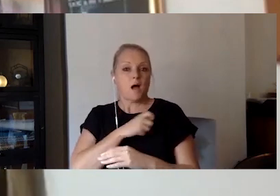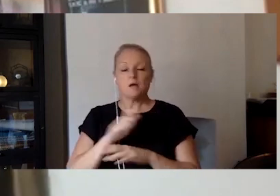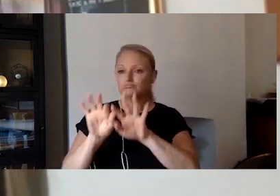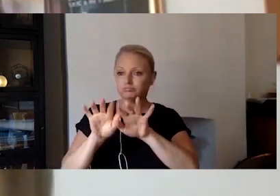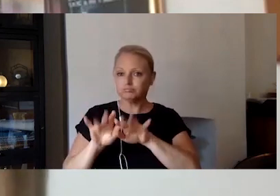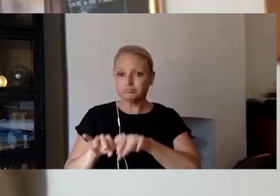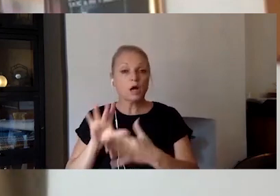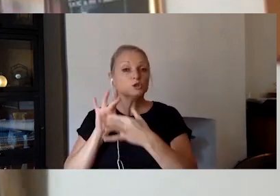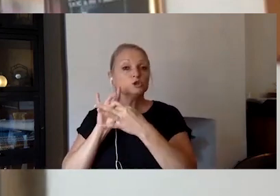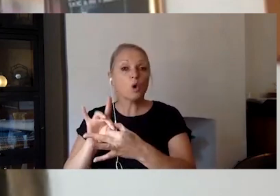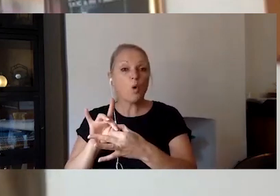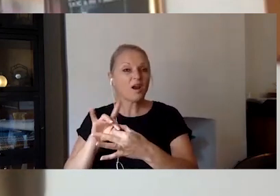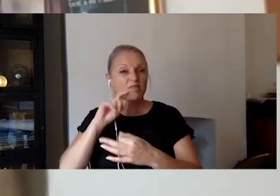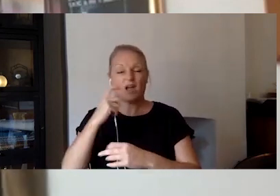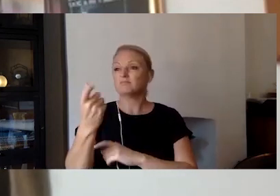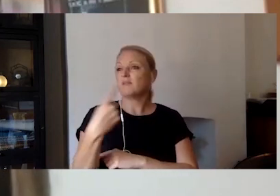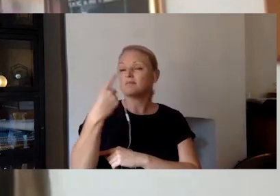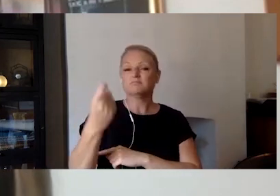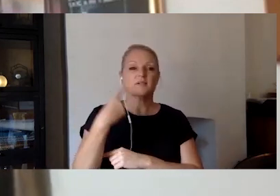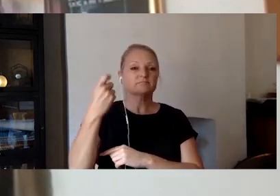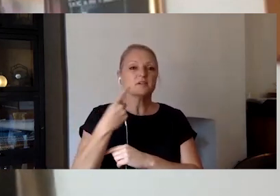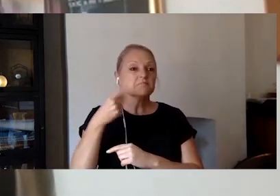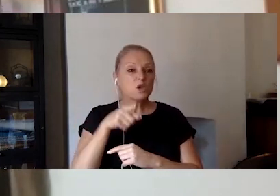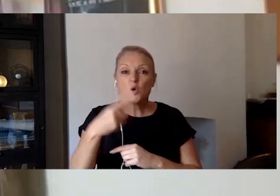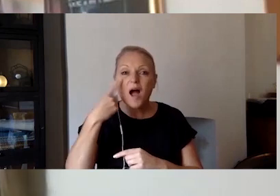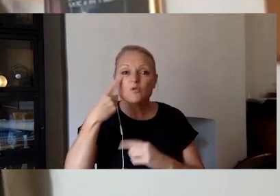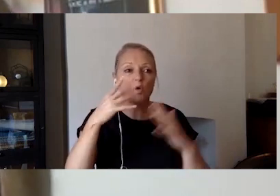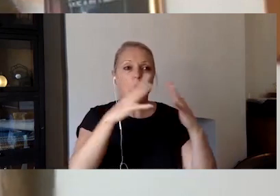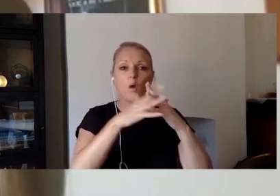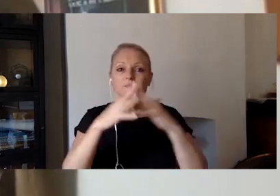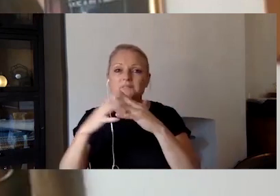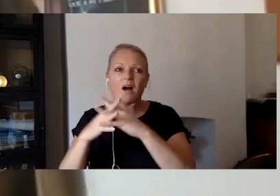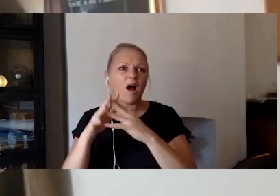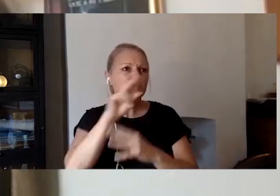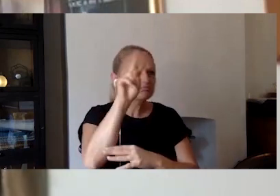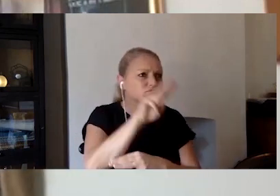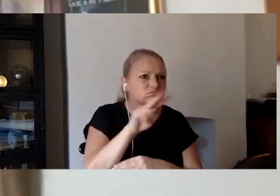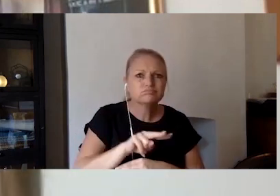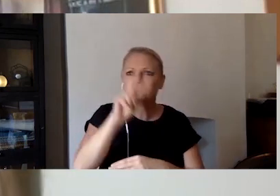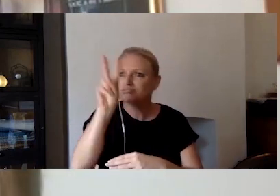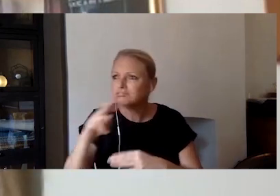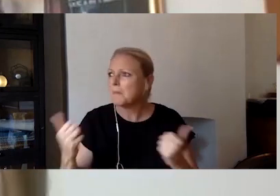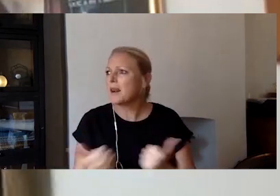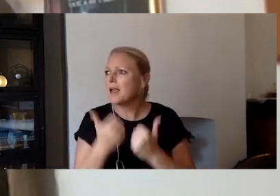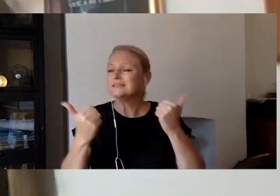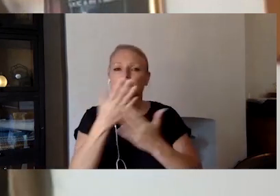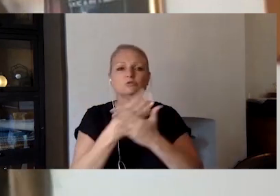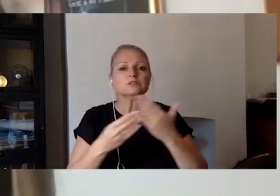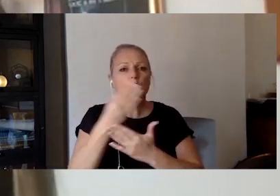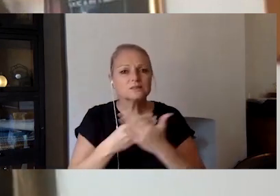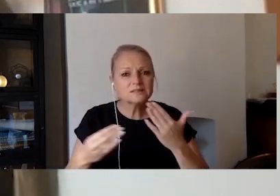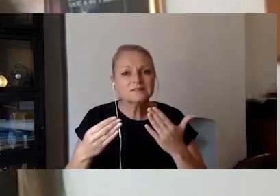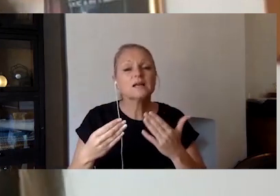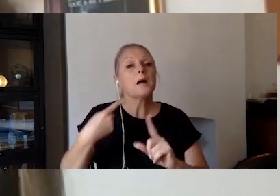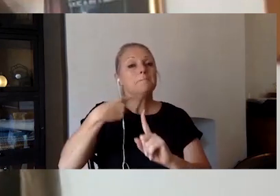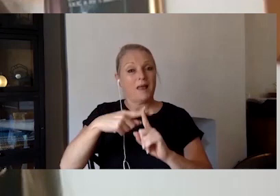looked at. They're not behind a firewall or anything like that. And once we're back in the office, you can also order some hard copies of resources